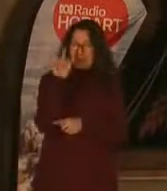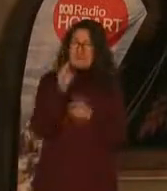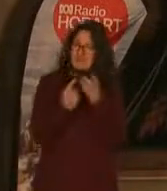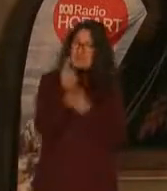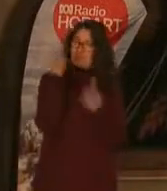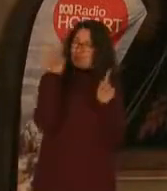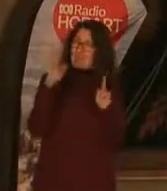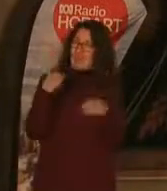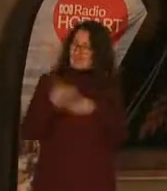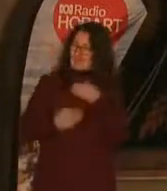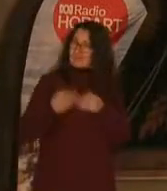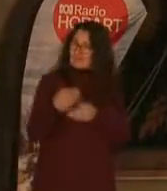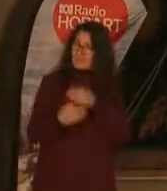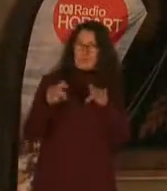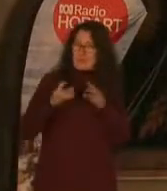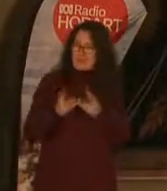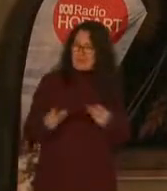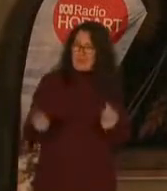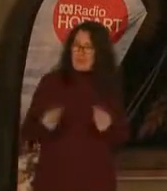And so to be able to,